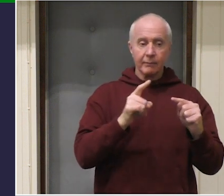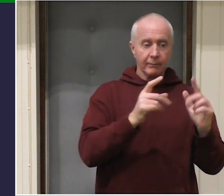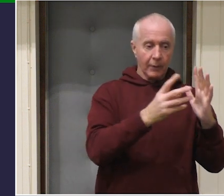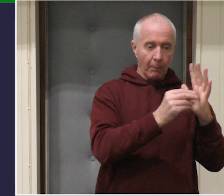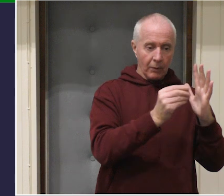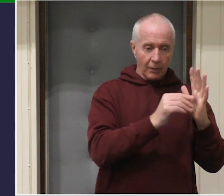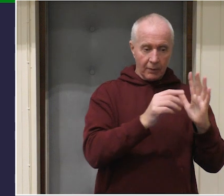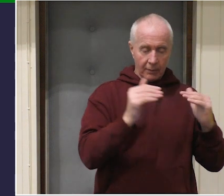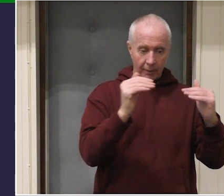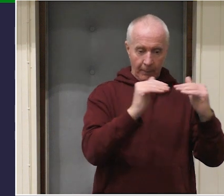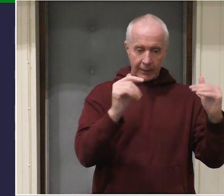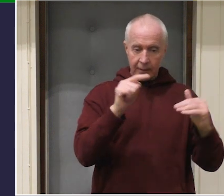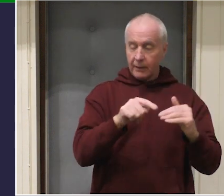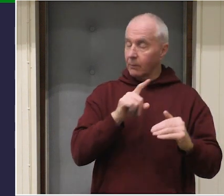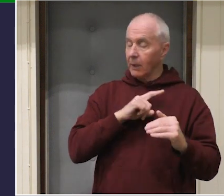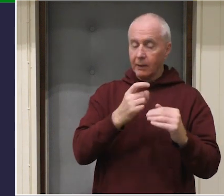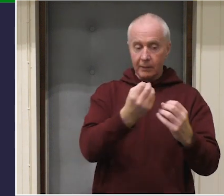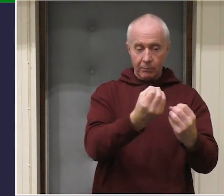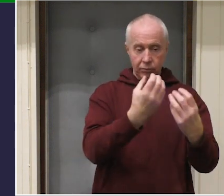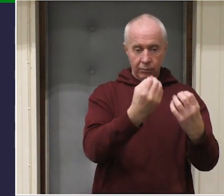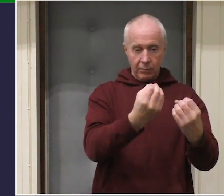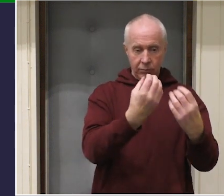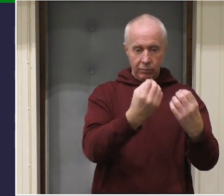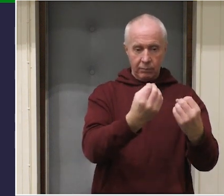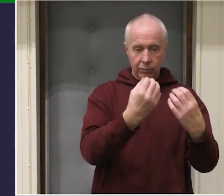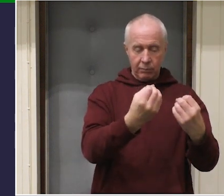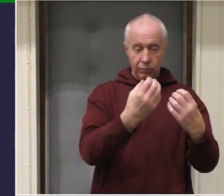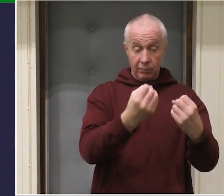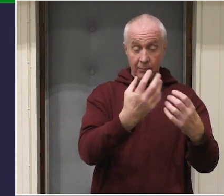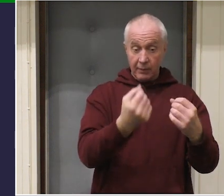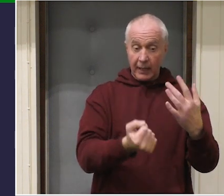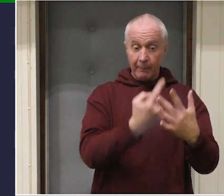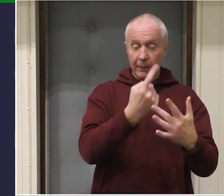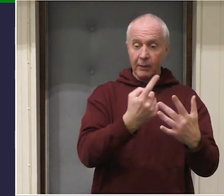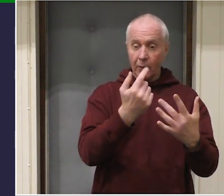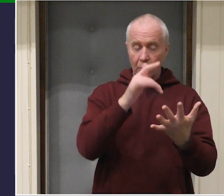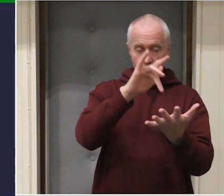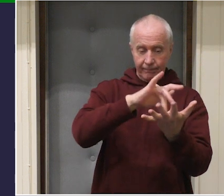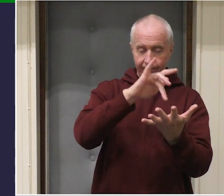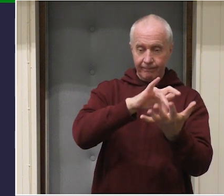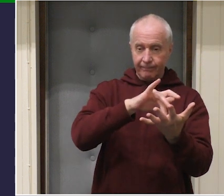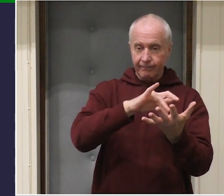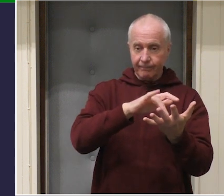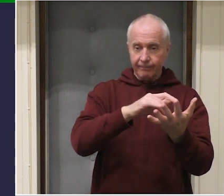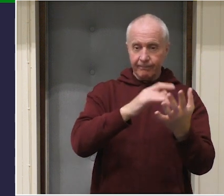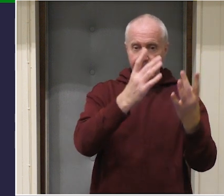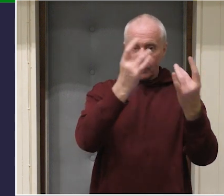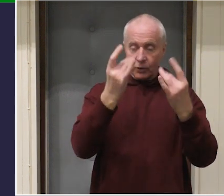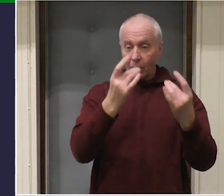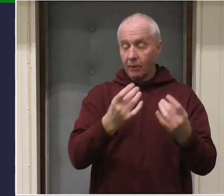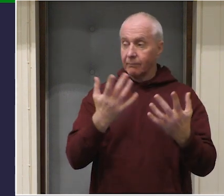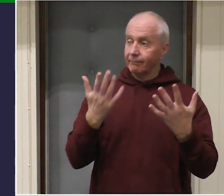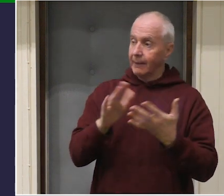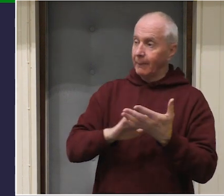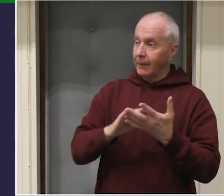now? Because these pulsations are travelling through most of the interior of the star, and therefore they